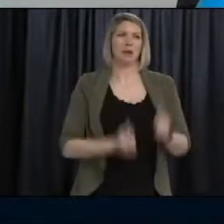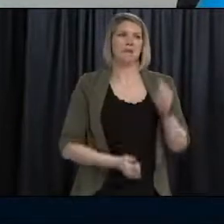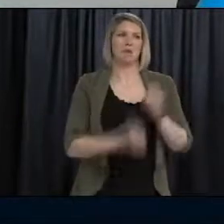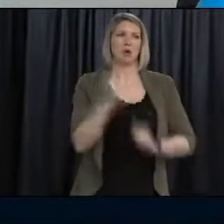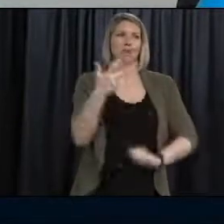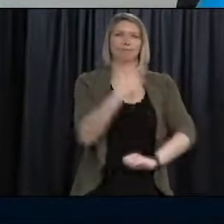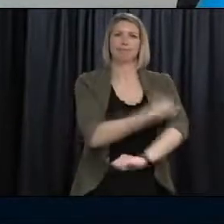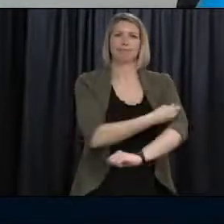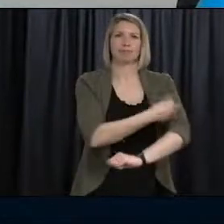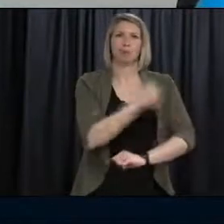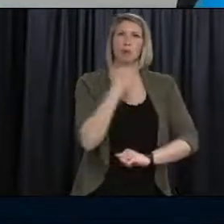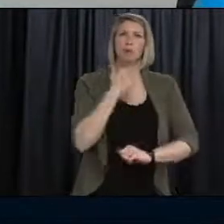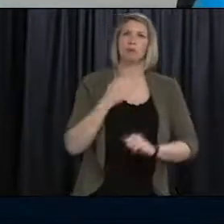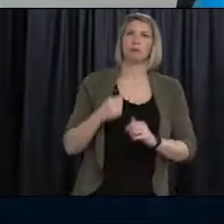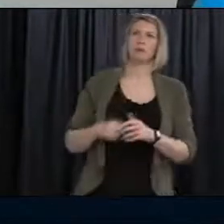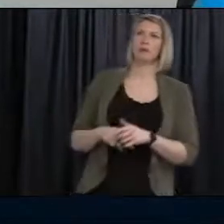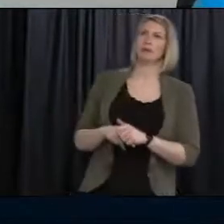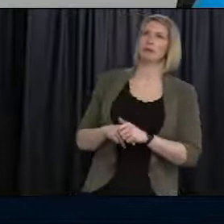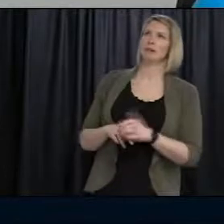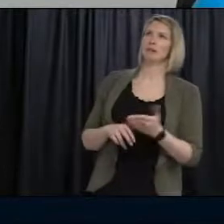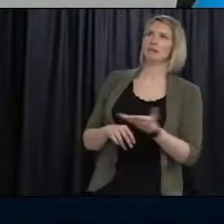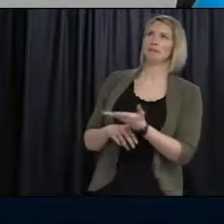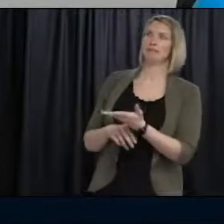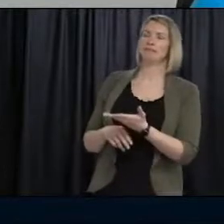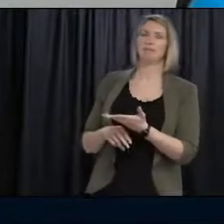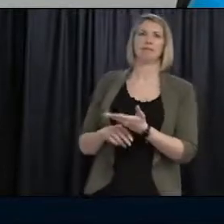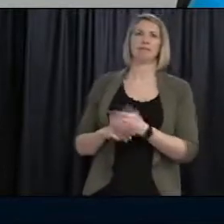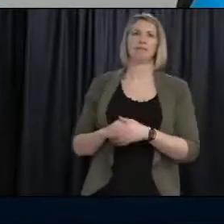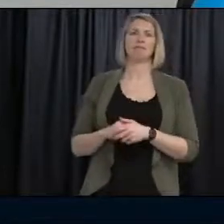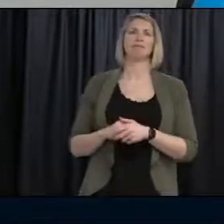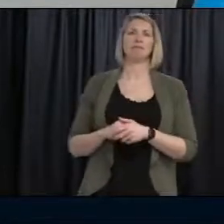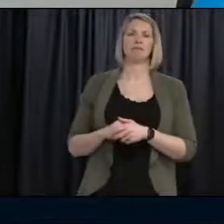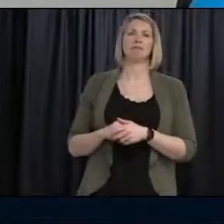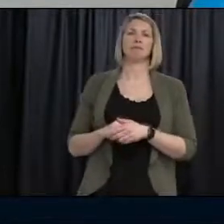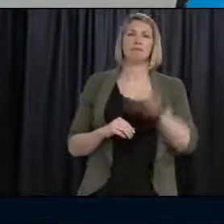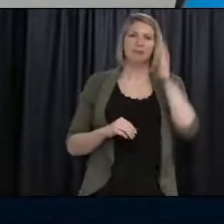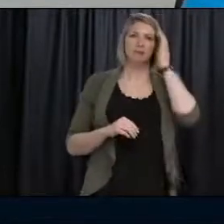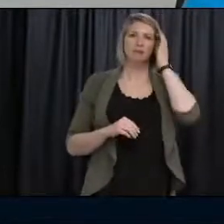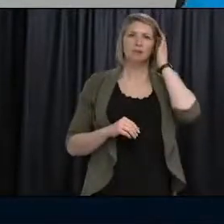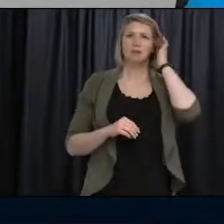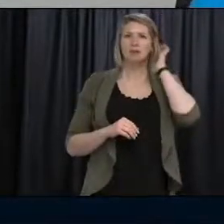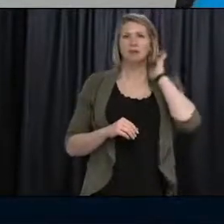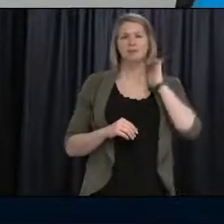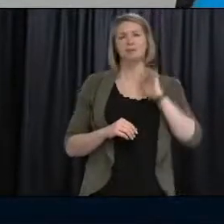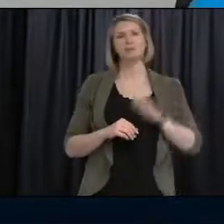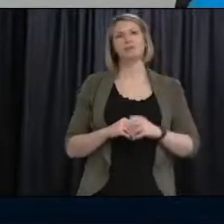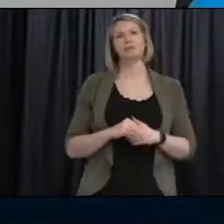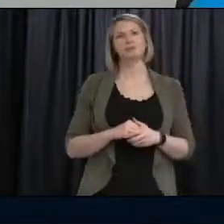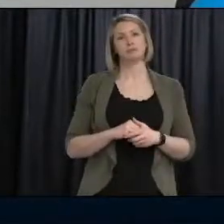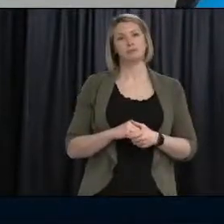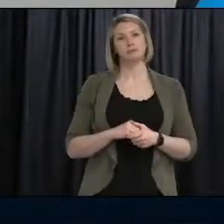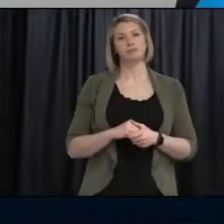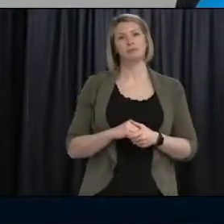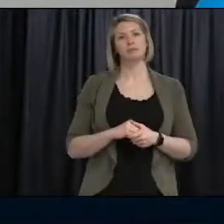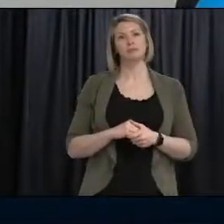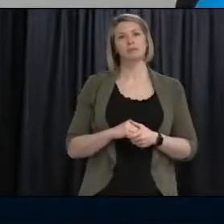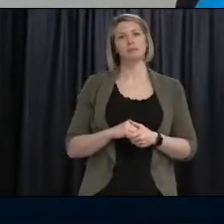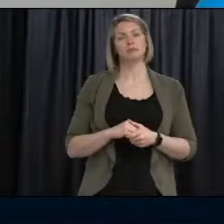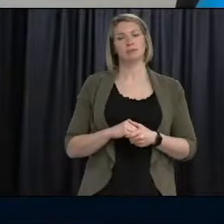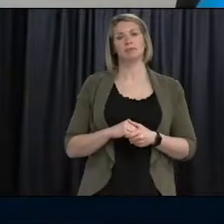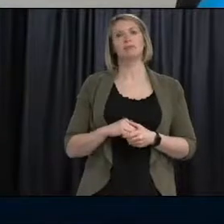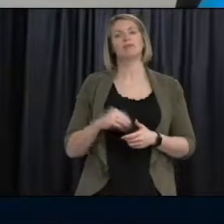Sorry. Go ahead, Minister Haggie. Yeah, at some point you have to recognize that we've taken